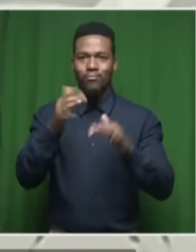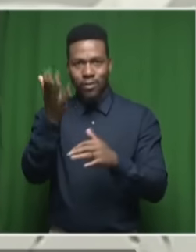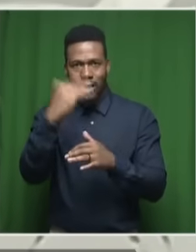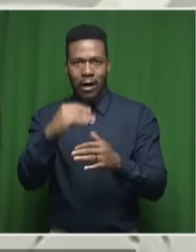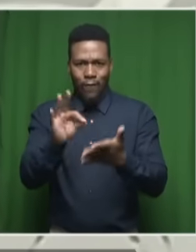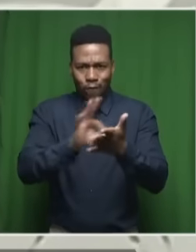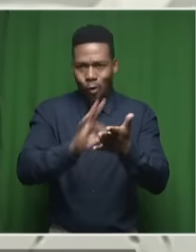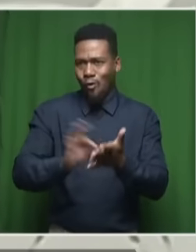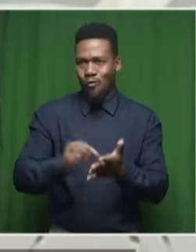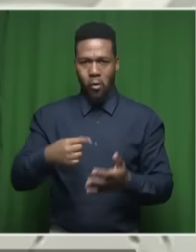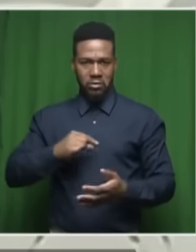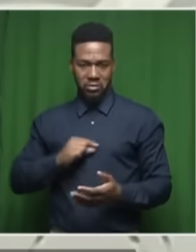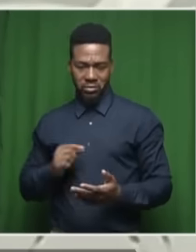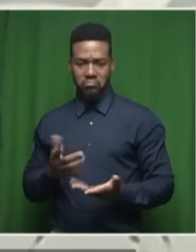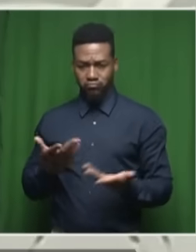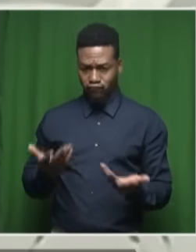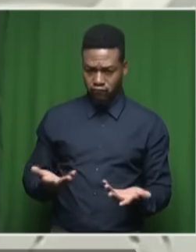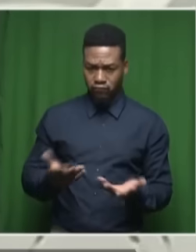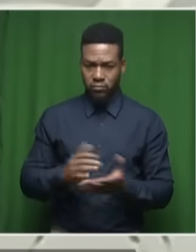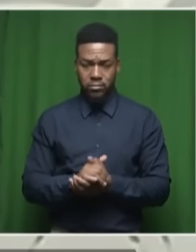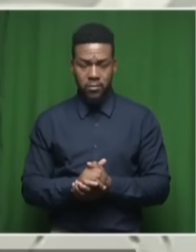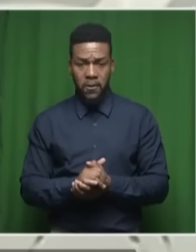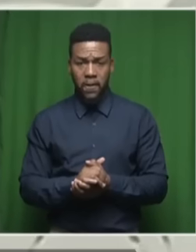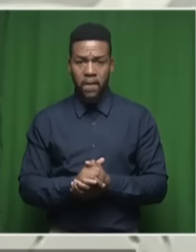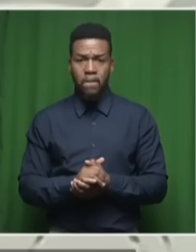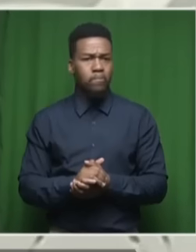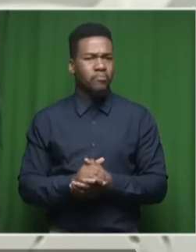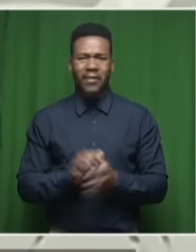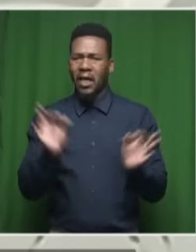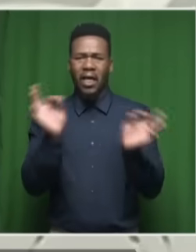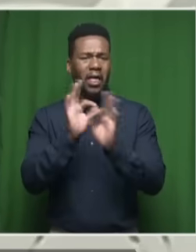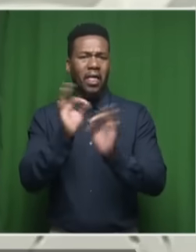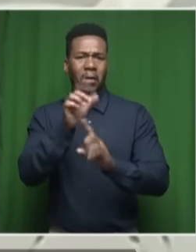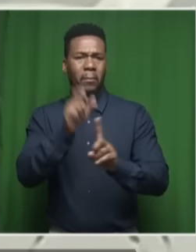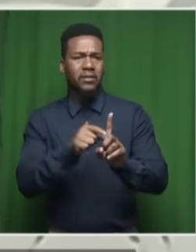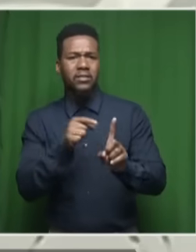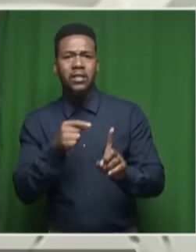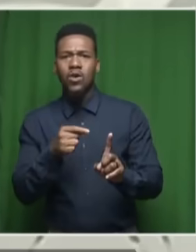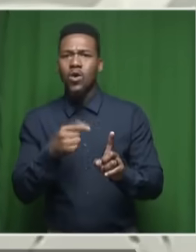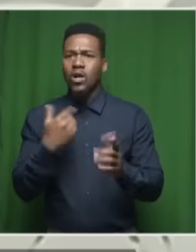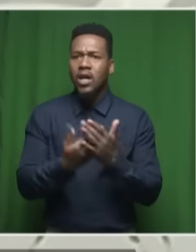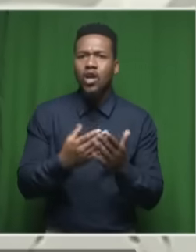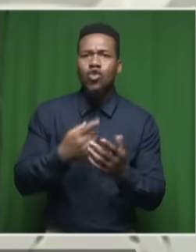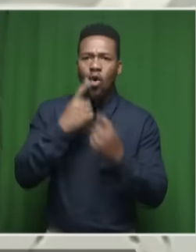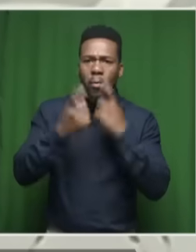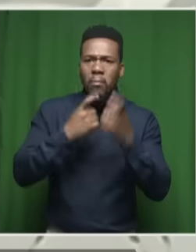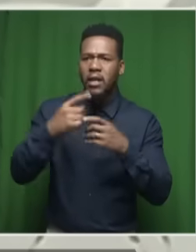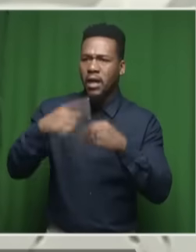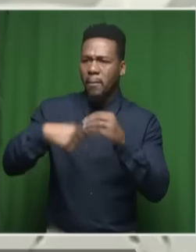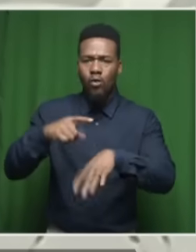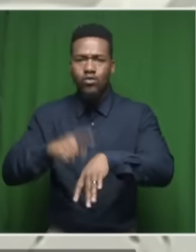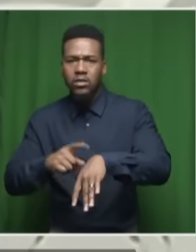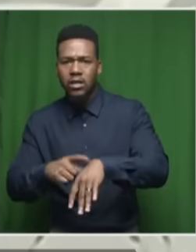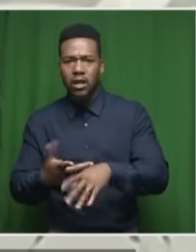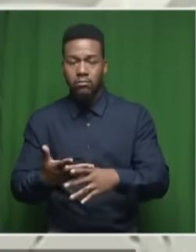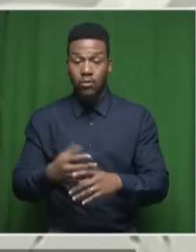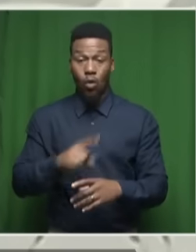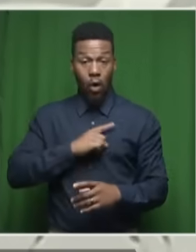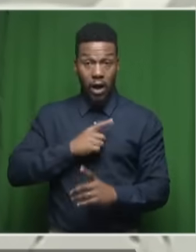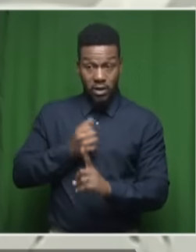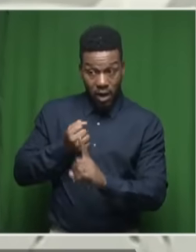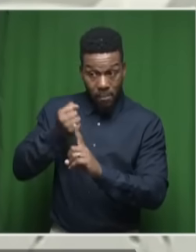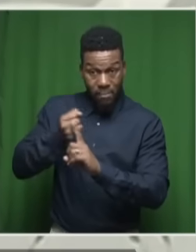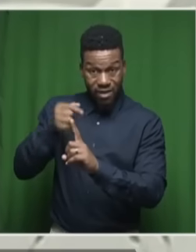that no one would ever say that there has been sufficient time, because campaigning requires a lot of